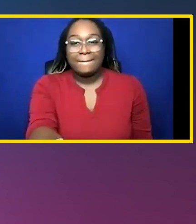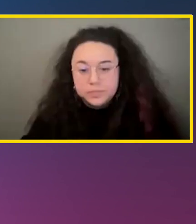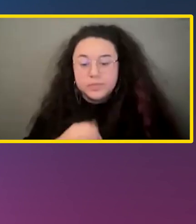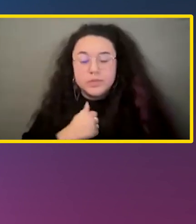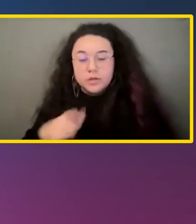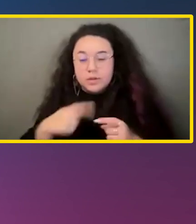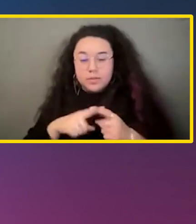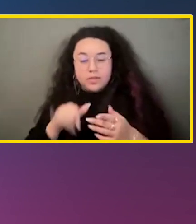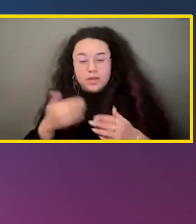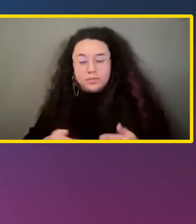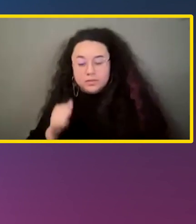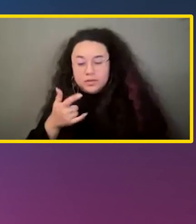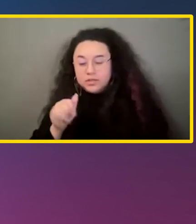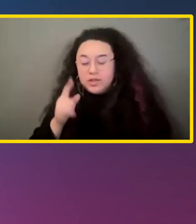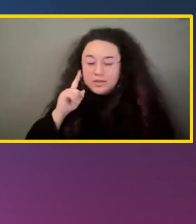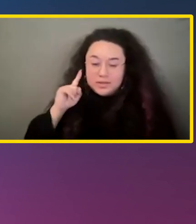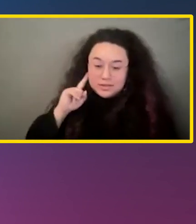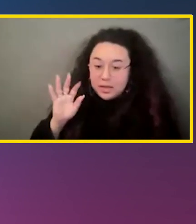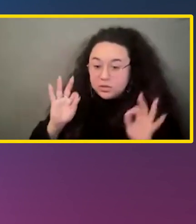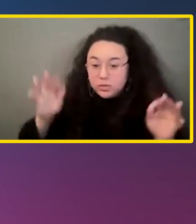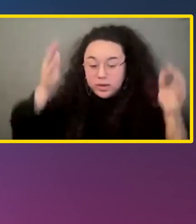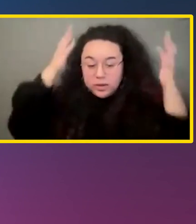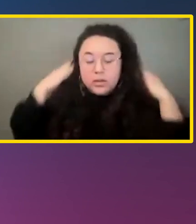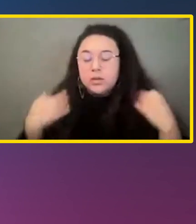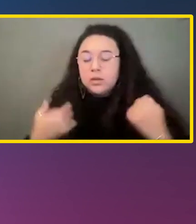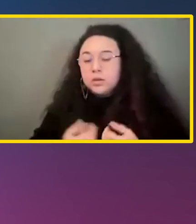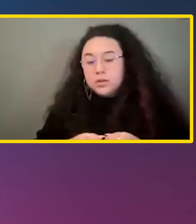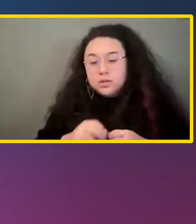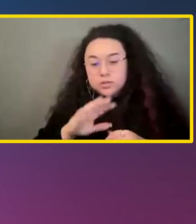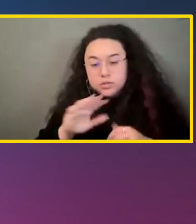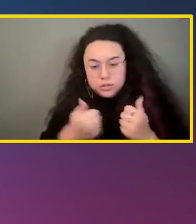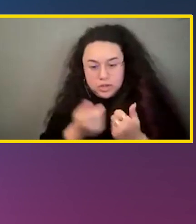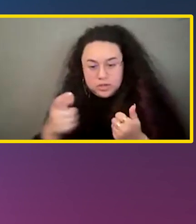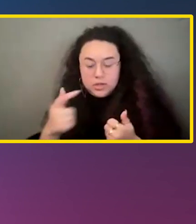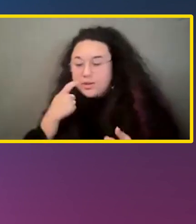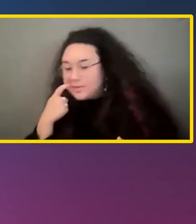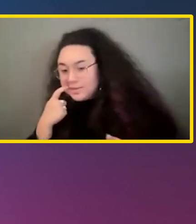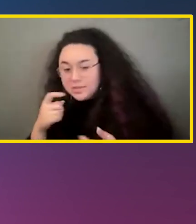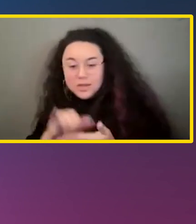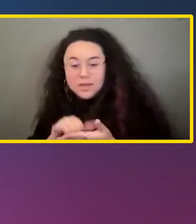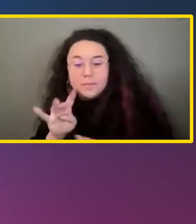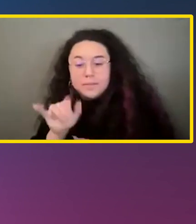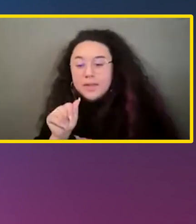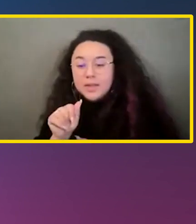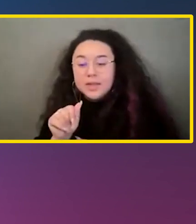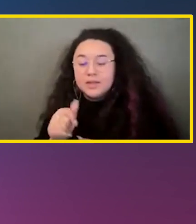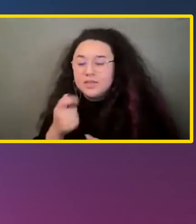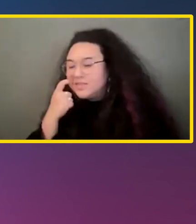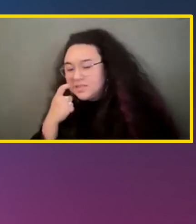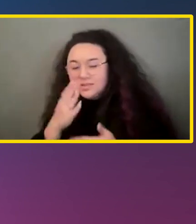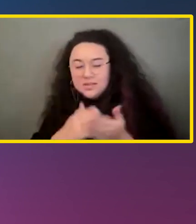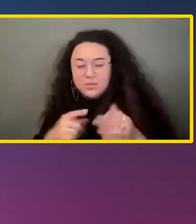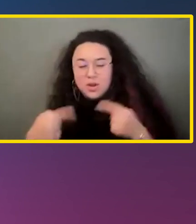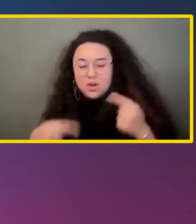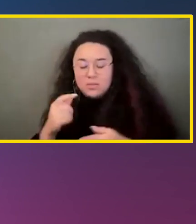speaking. I think it sounds great. The challenge is that they are addicted. And some would argue,